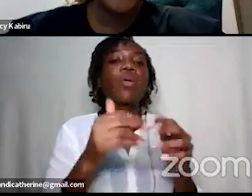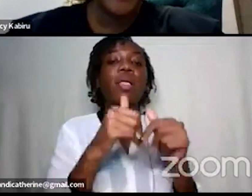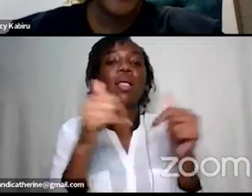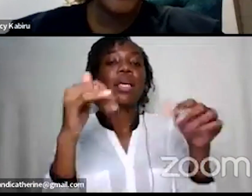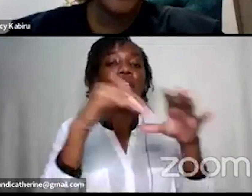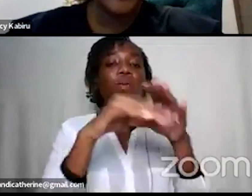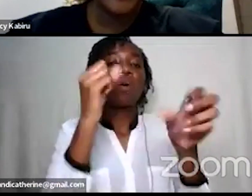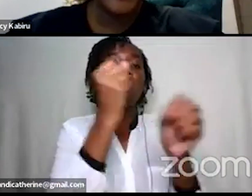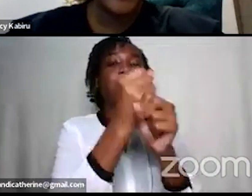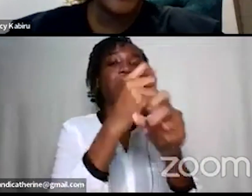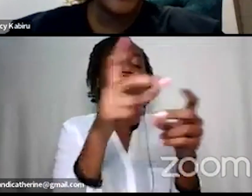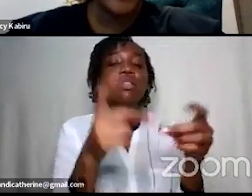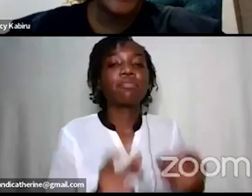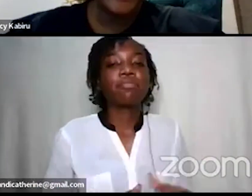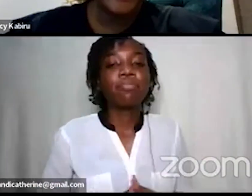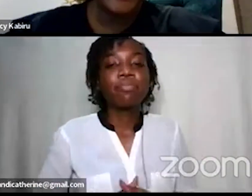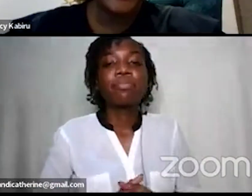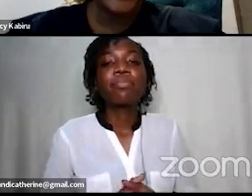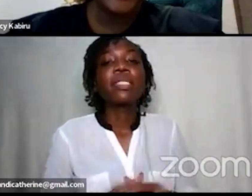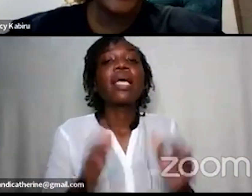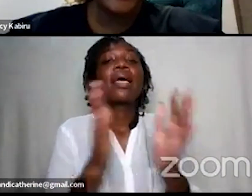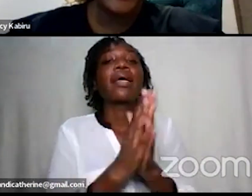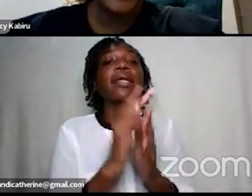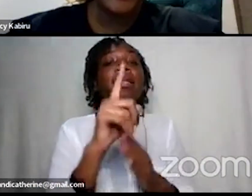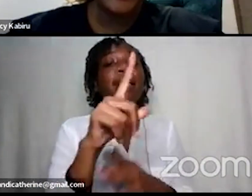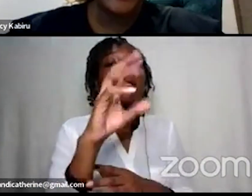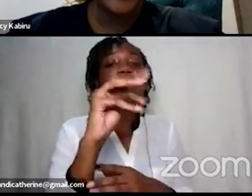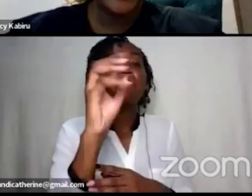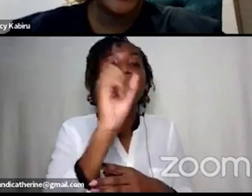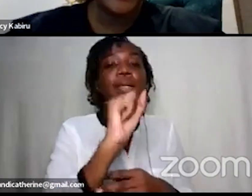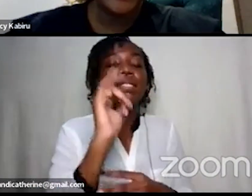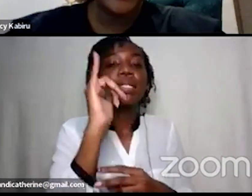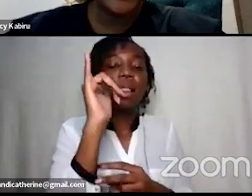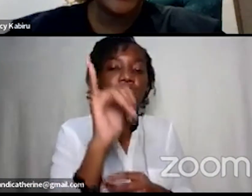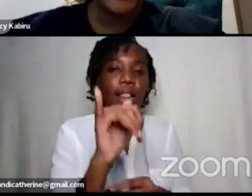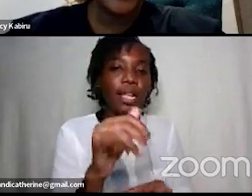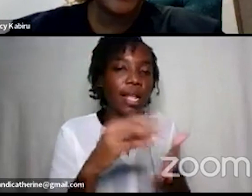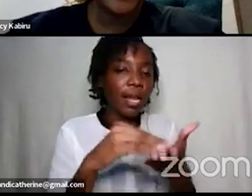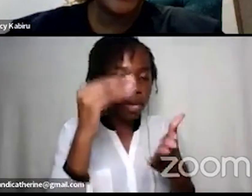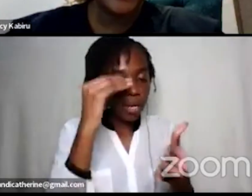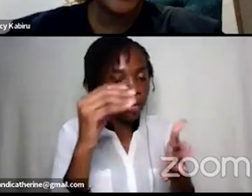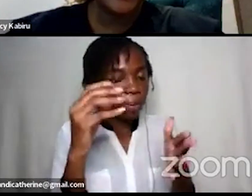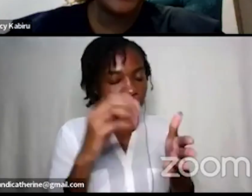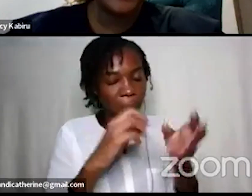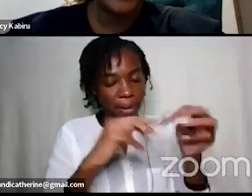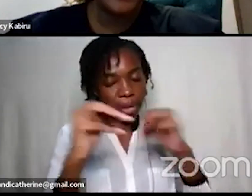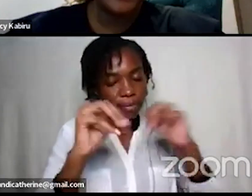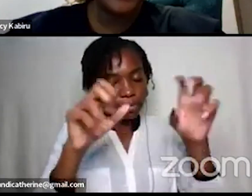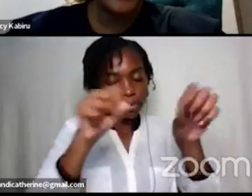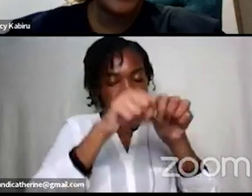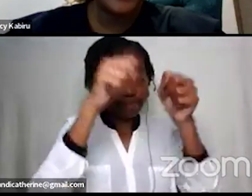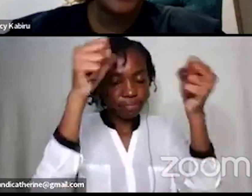workplace. This LMS training, learning management system, that is,